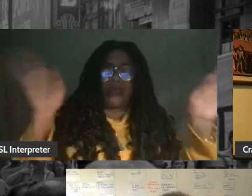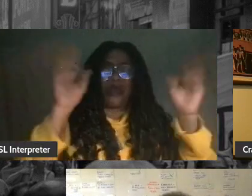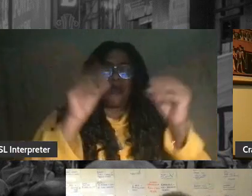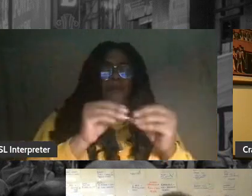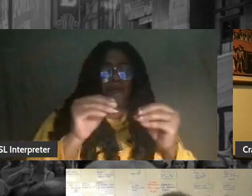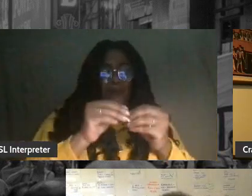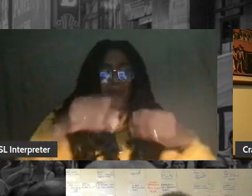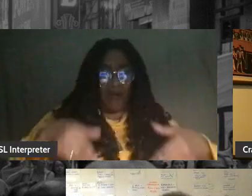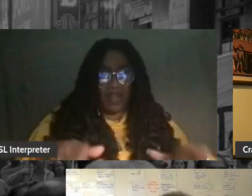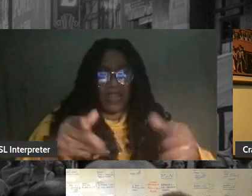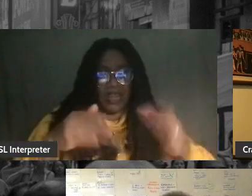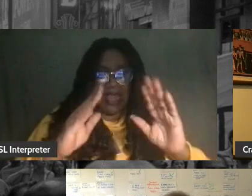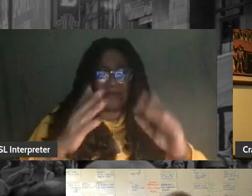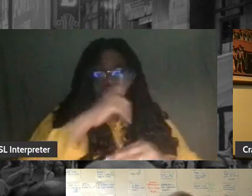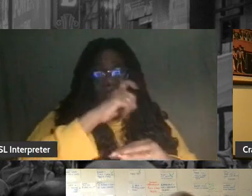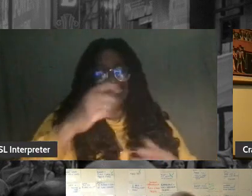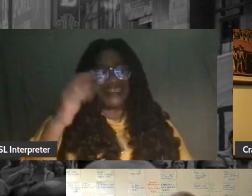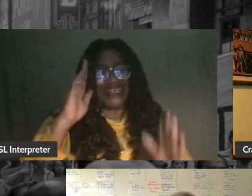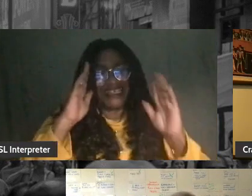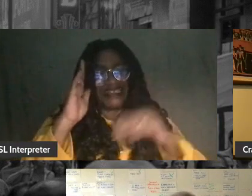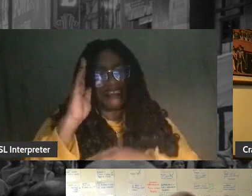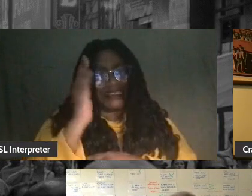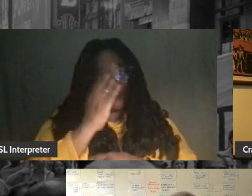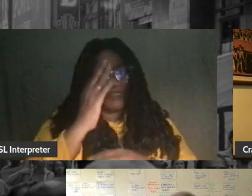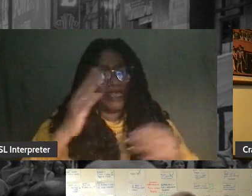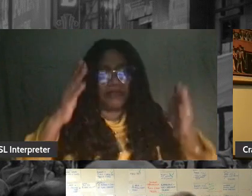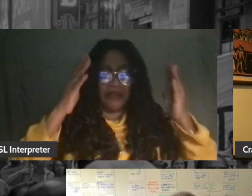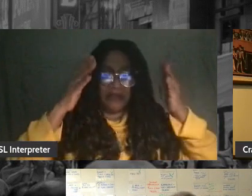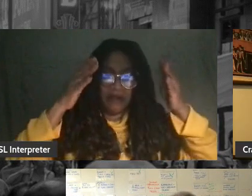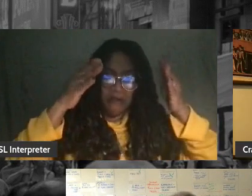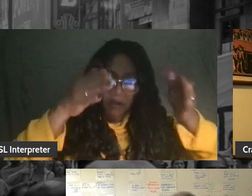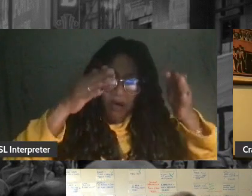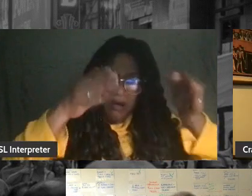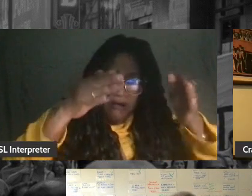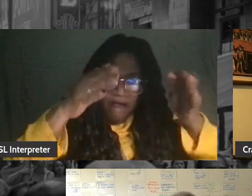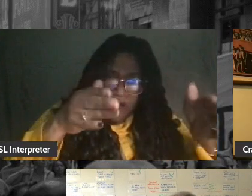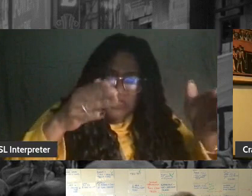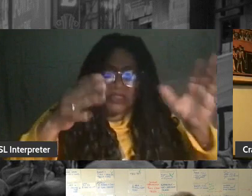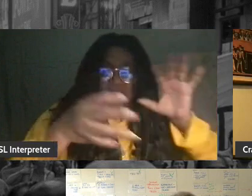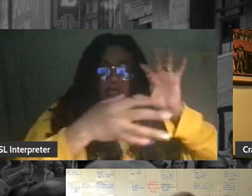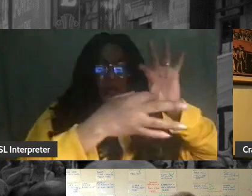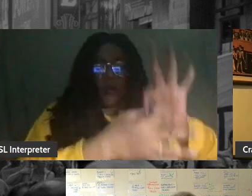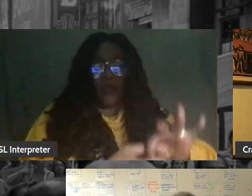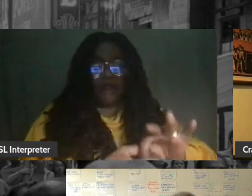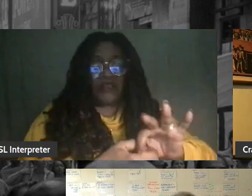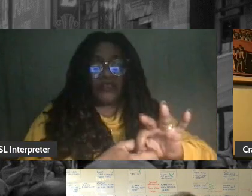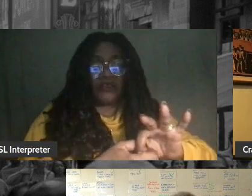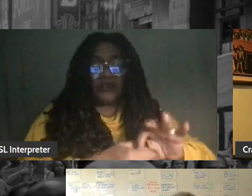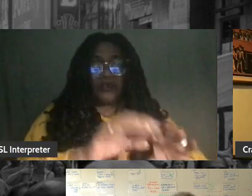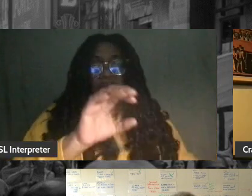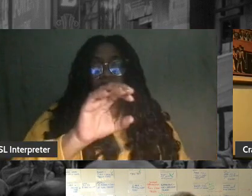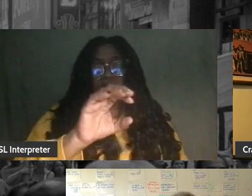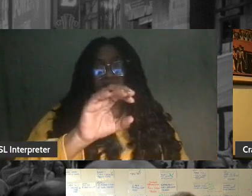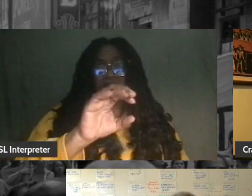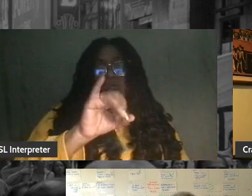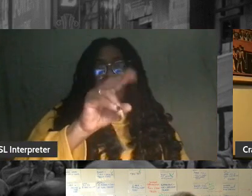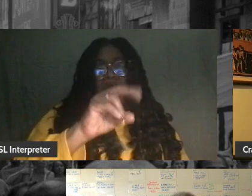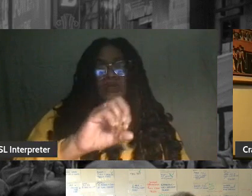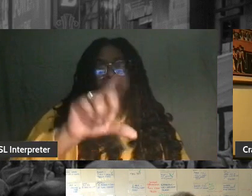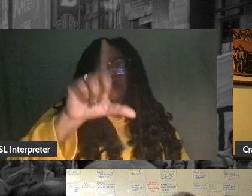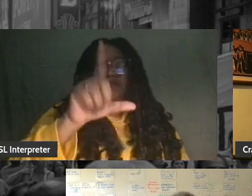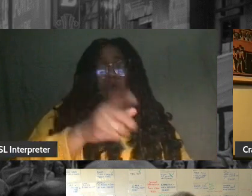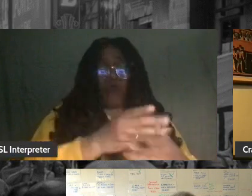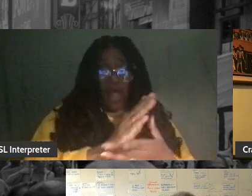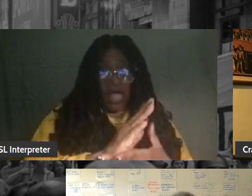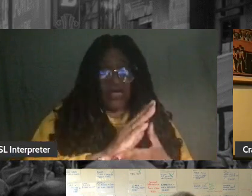now focused on, you know, creating more material relevant to the civil rights and other theme, Black theme projects.